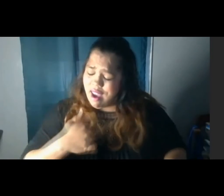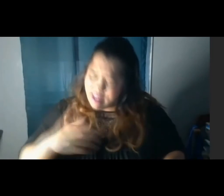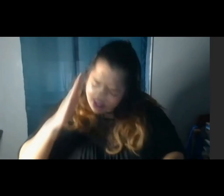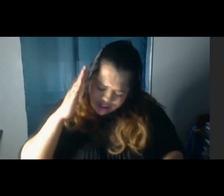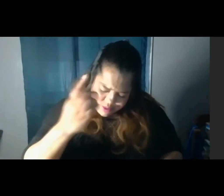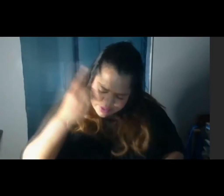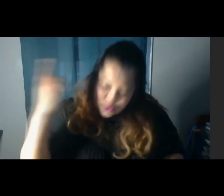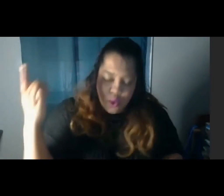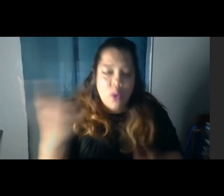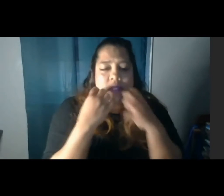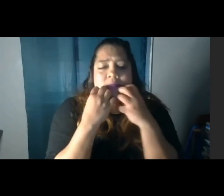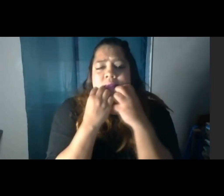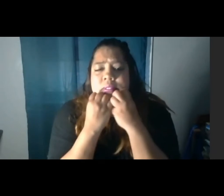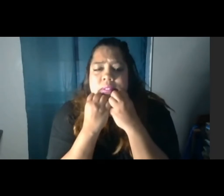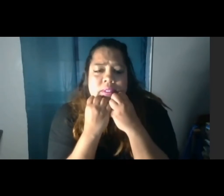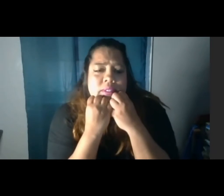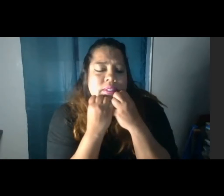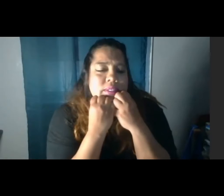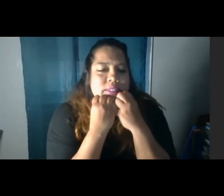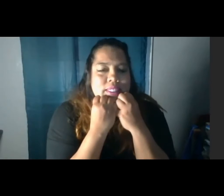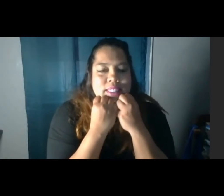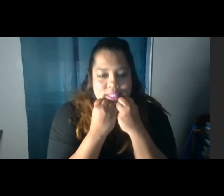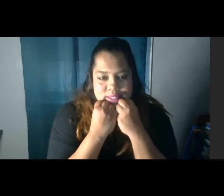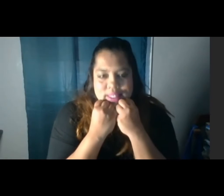That's all I